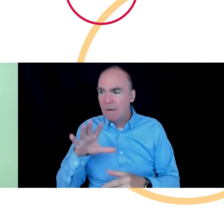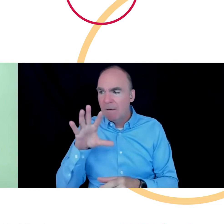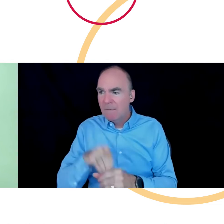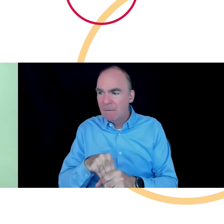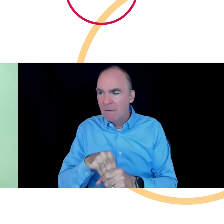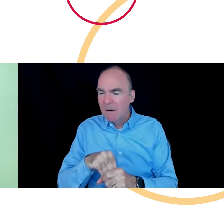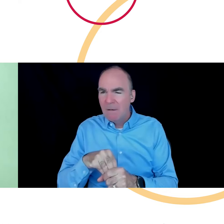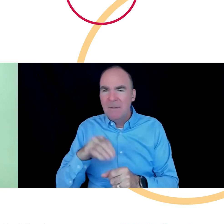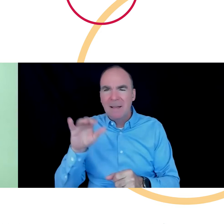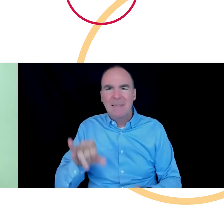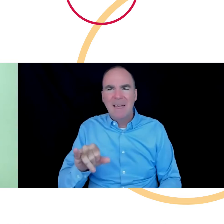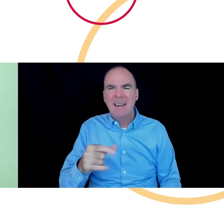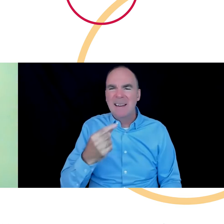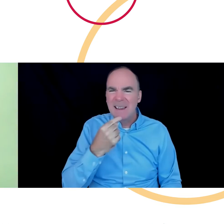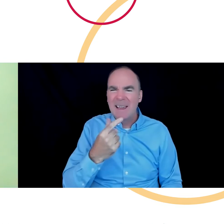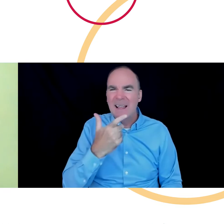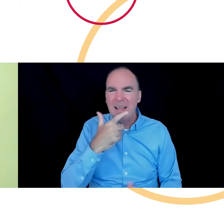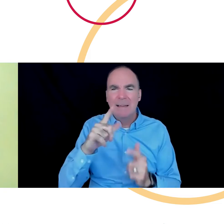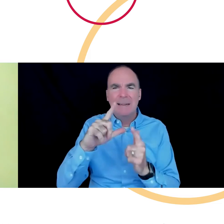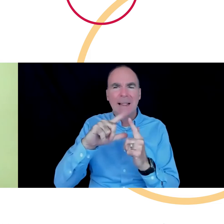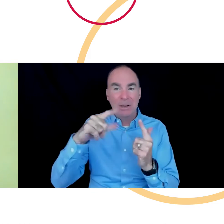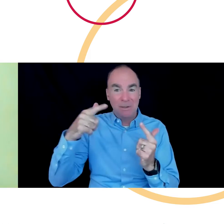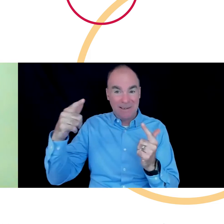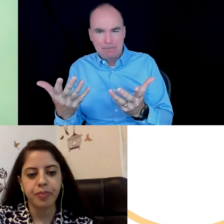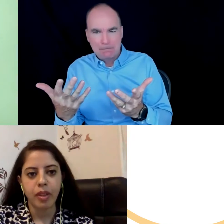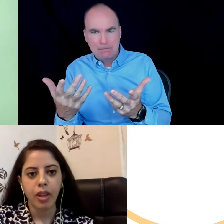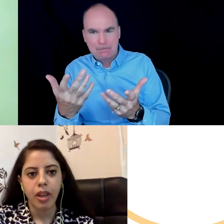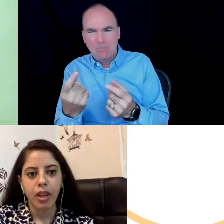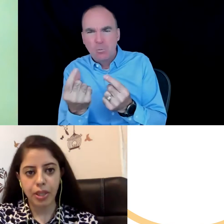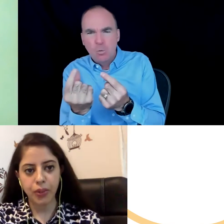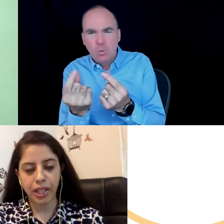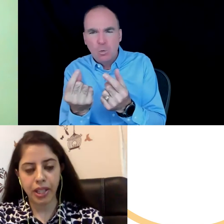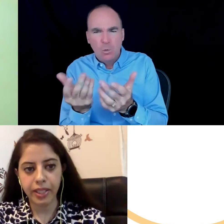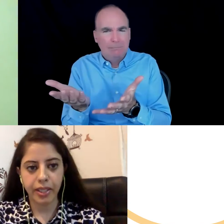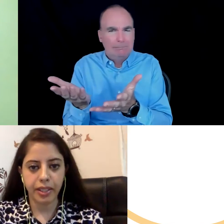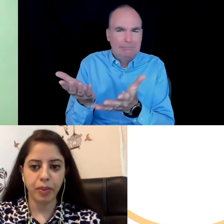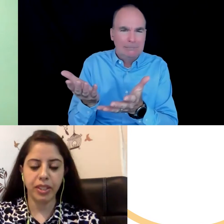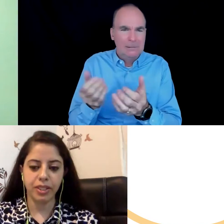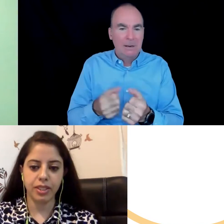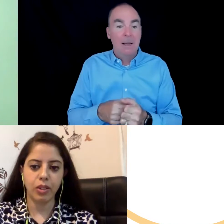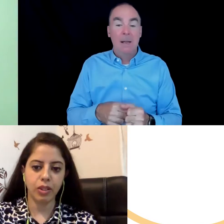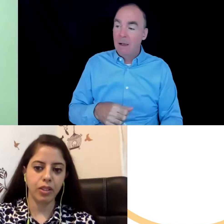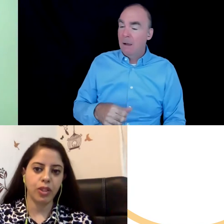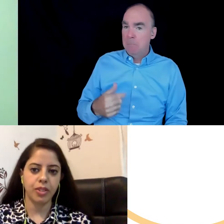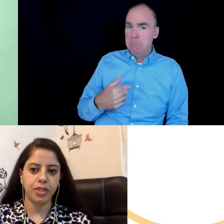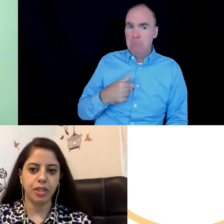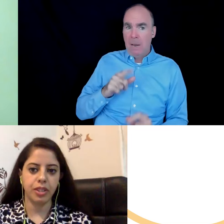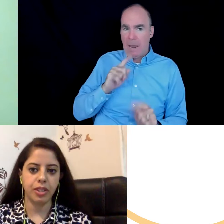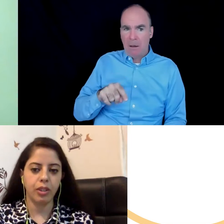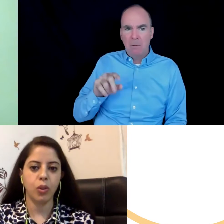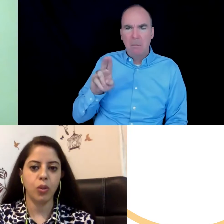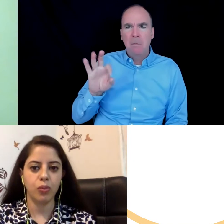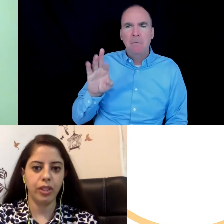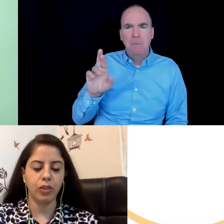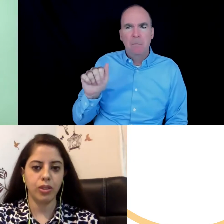there a panelist who would like to take this question? I can take that. Please go ahead. Absolutely. I think, I mean, this is a longer conversation,